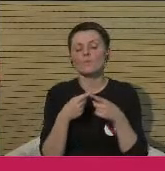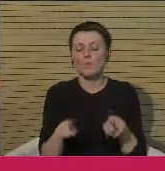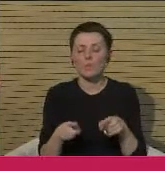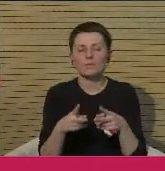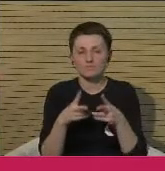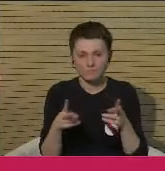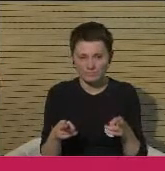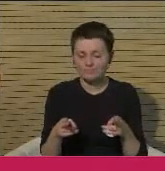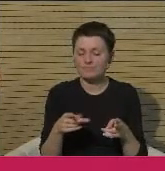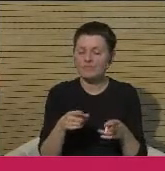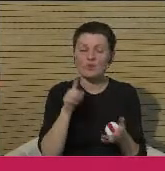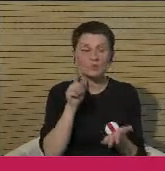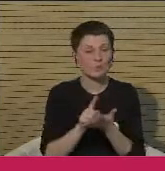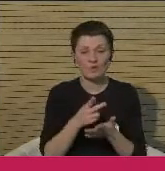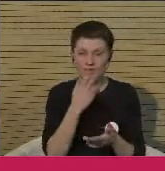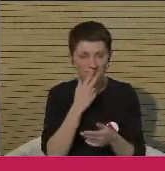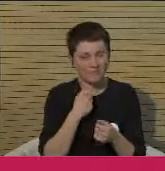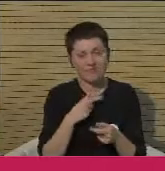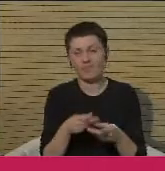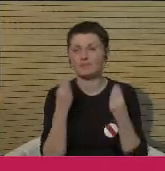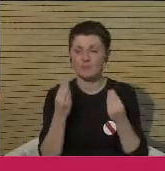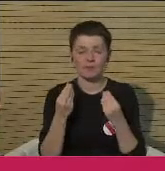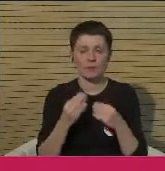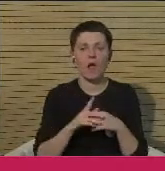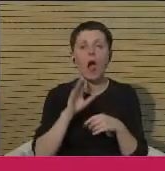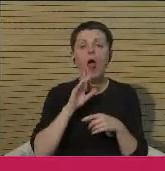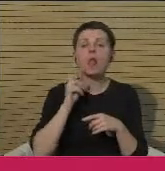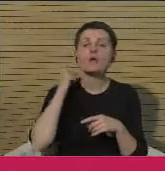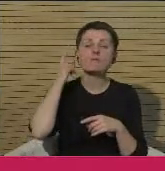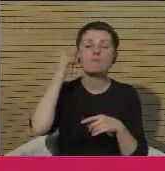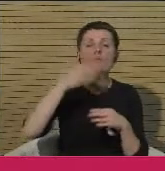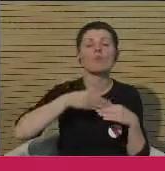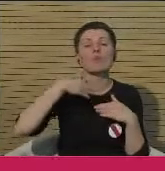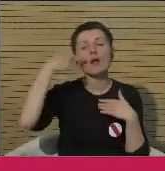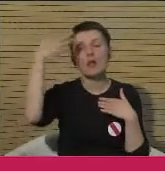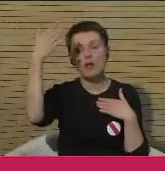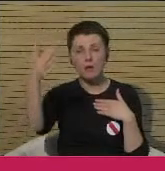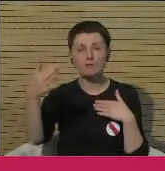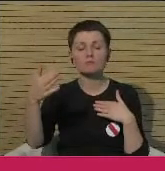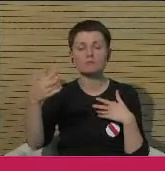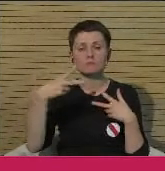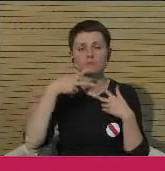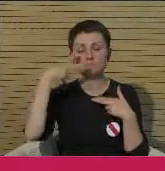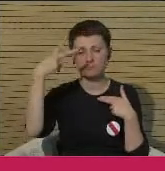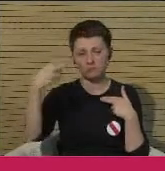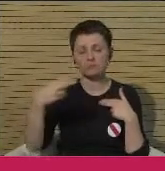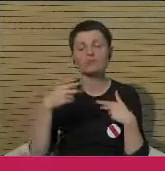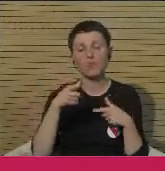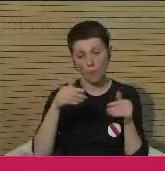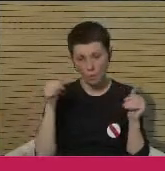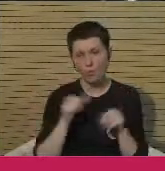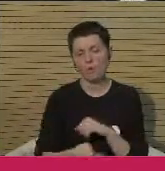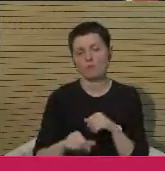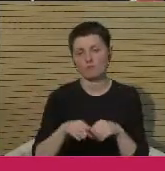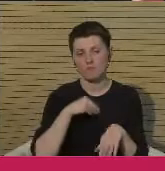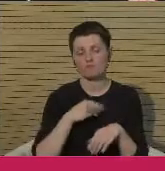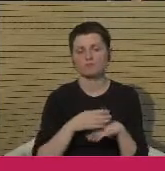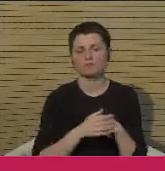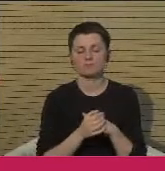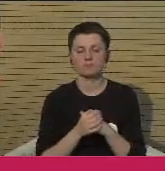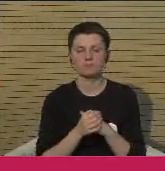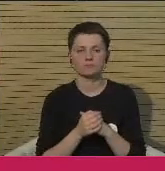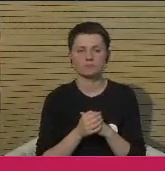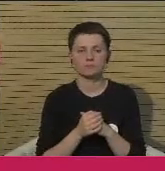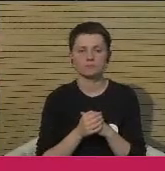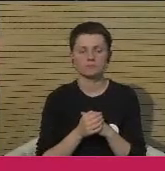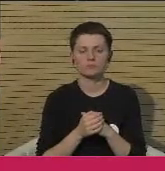short-term perspective, you will not find a success on the short run, but in the long run, the